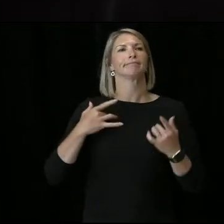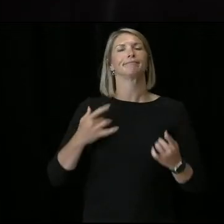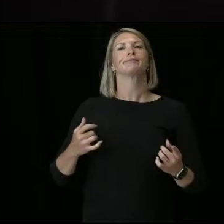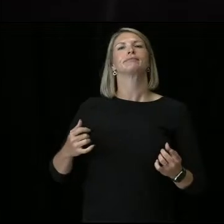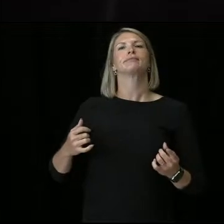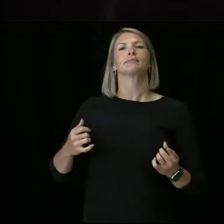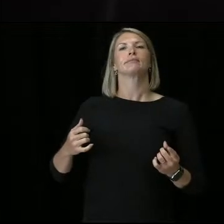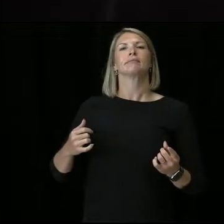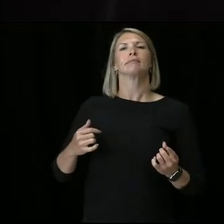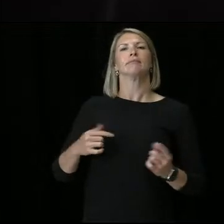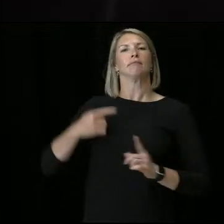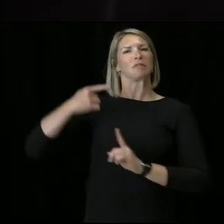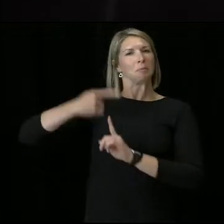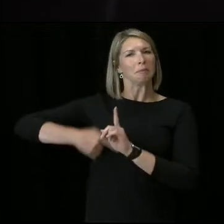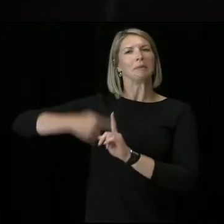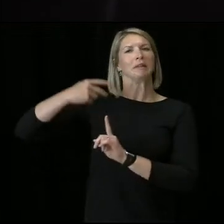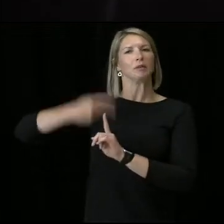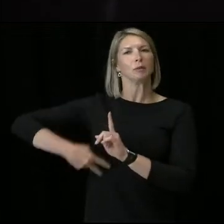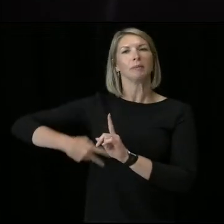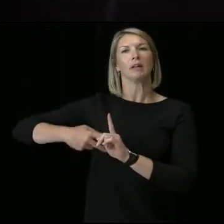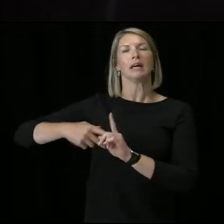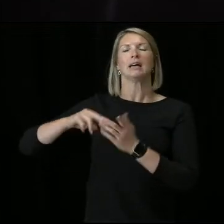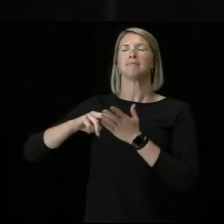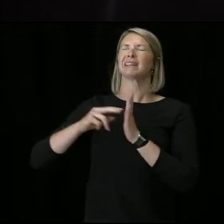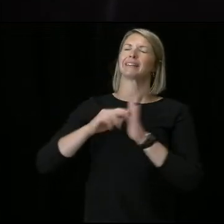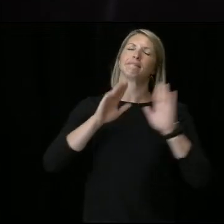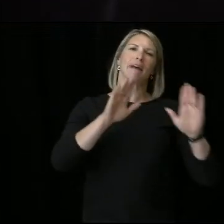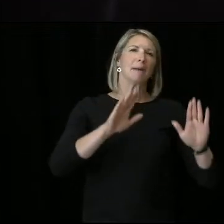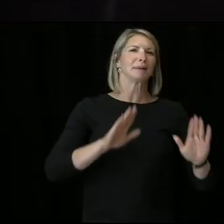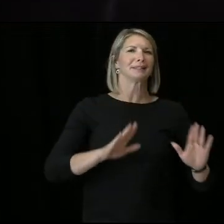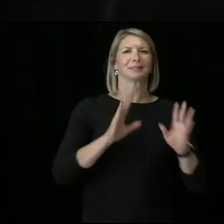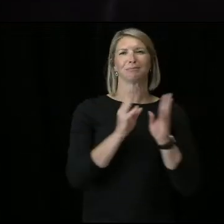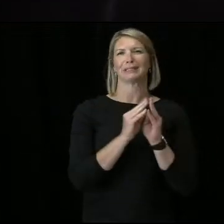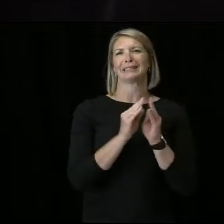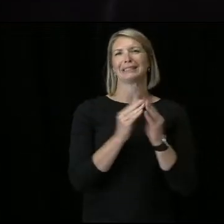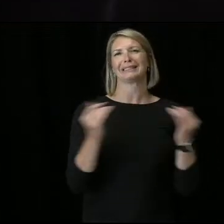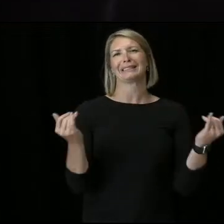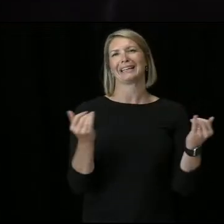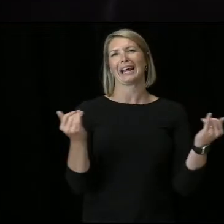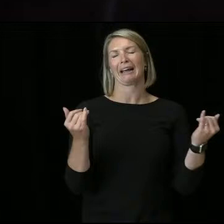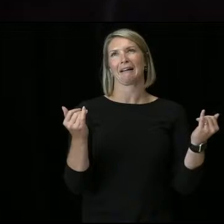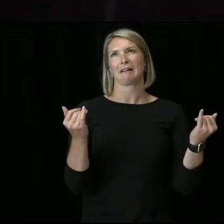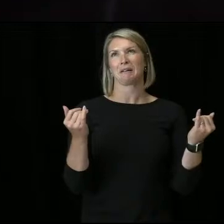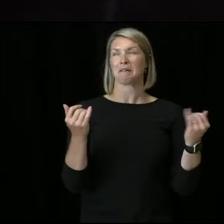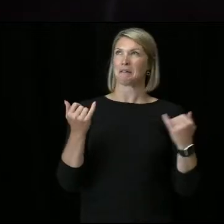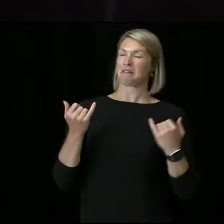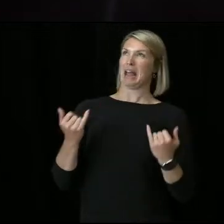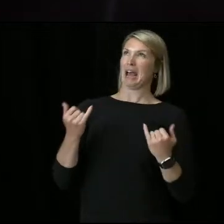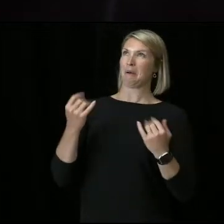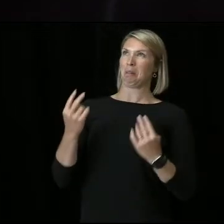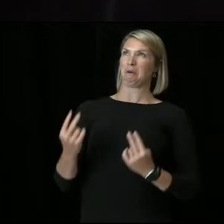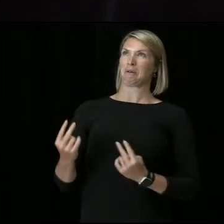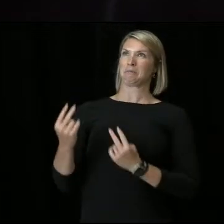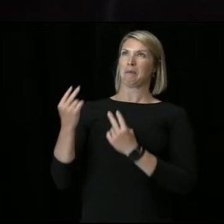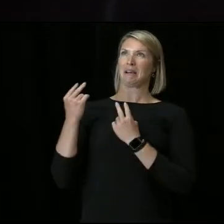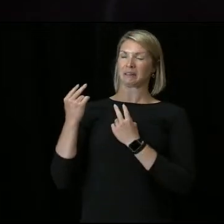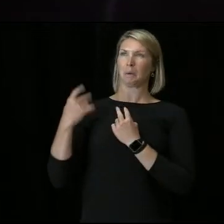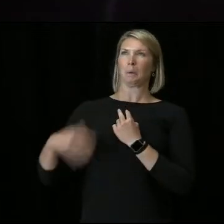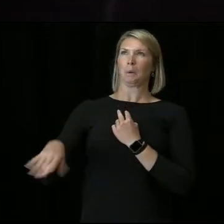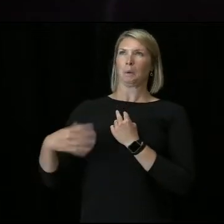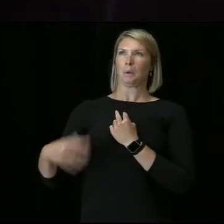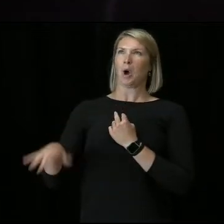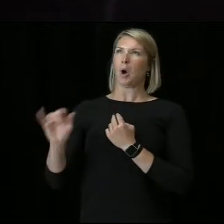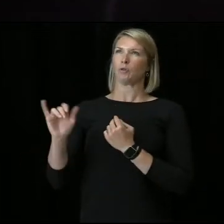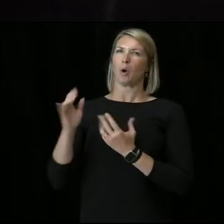and resulted in an absolutely outstanding meeting today. I have to say one of my highlights of the meeting was actually being able to thank